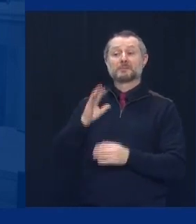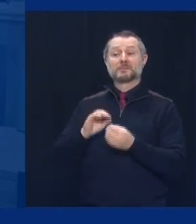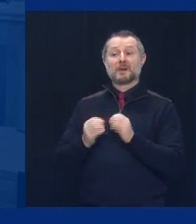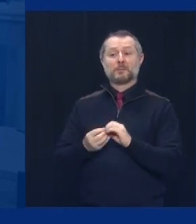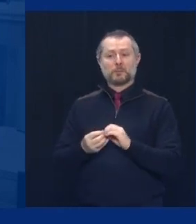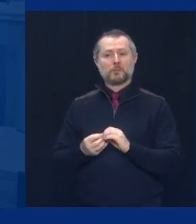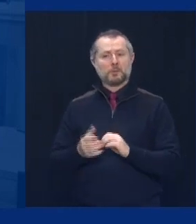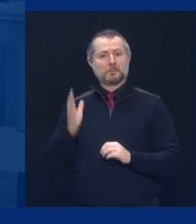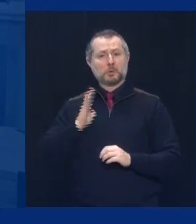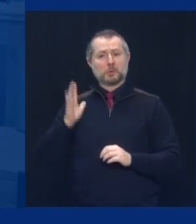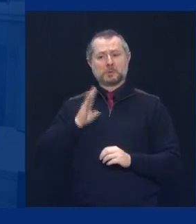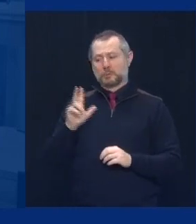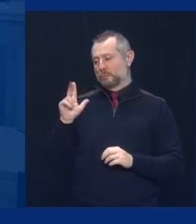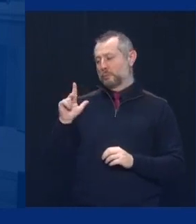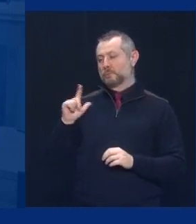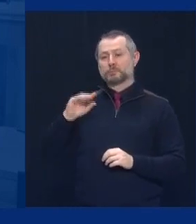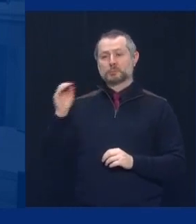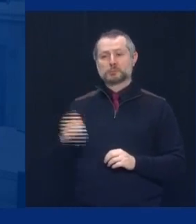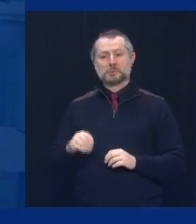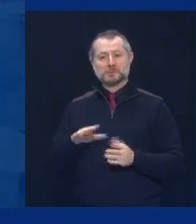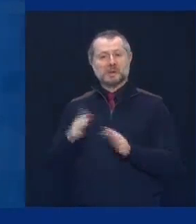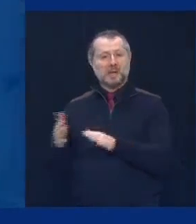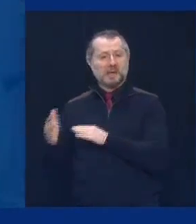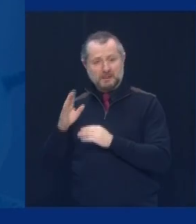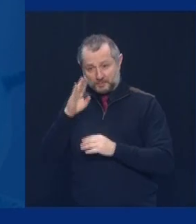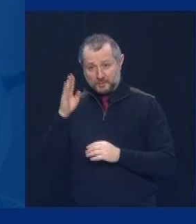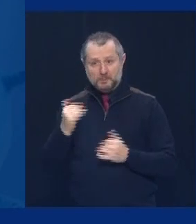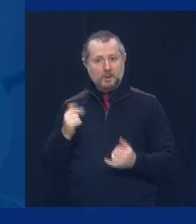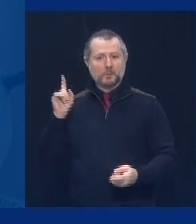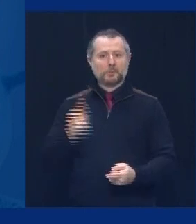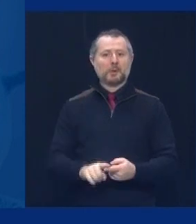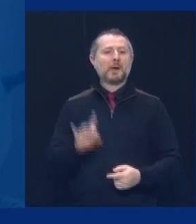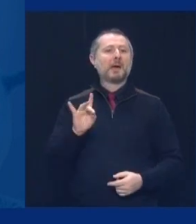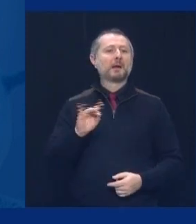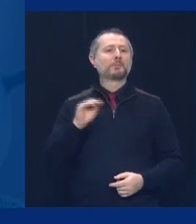23% death rate in the spring. That is now down to 8%.